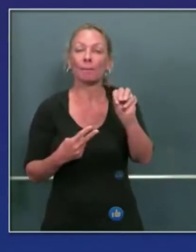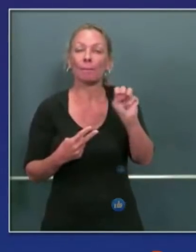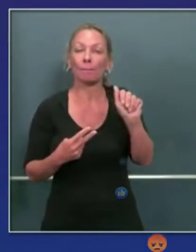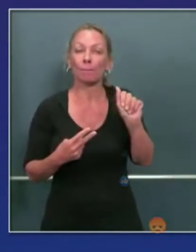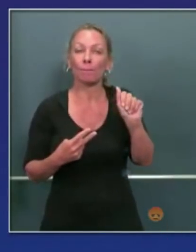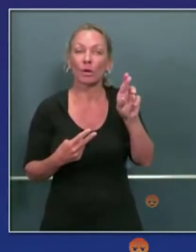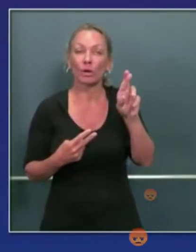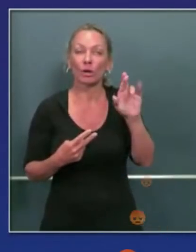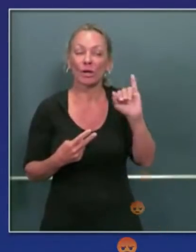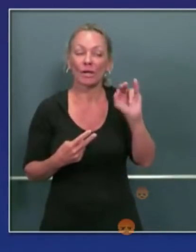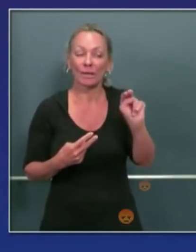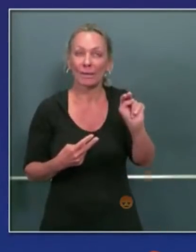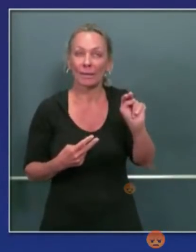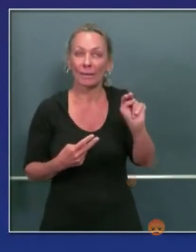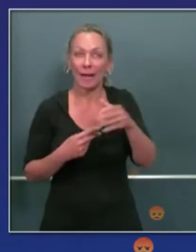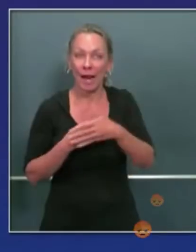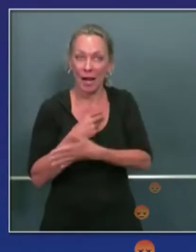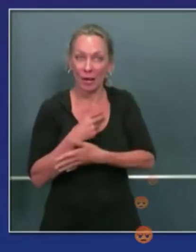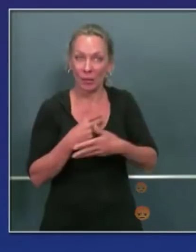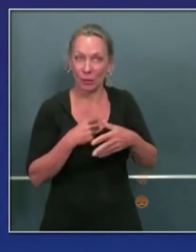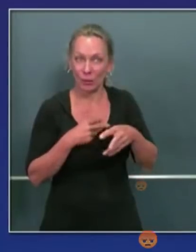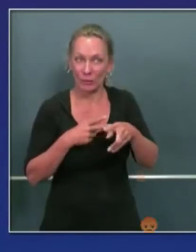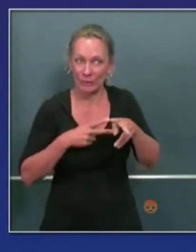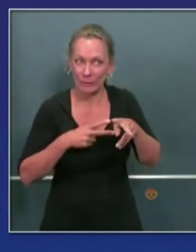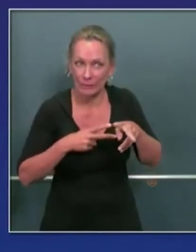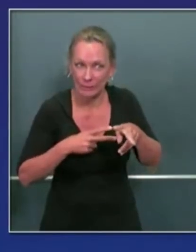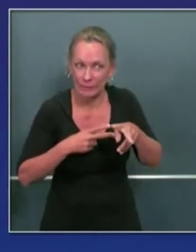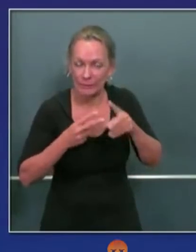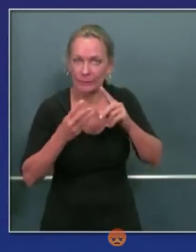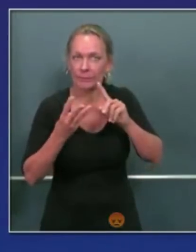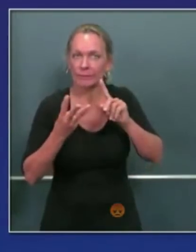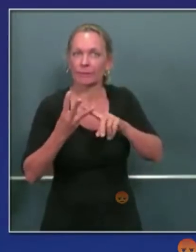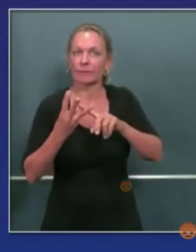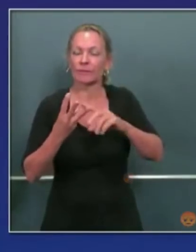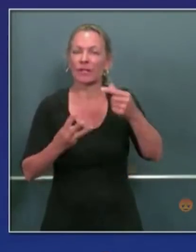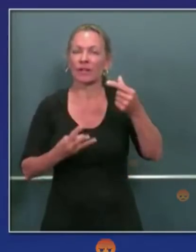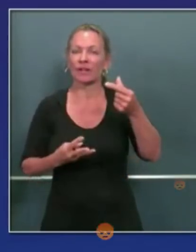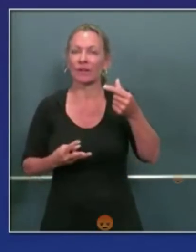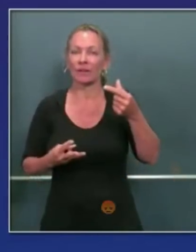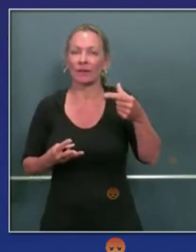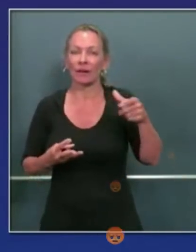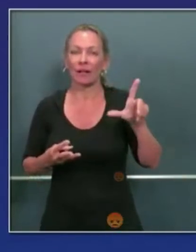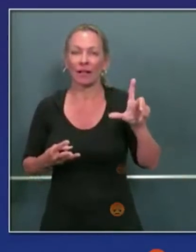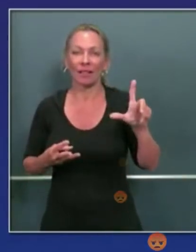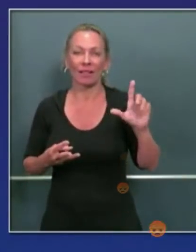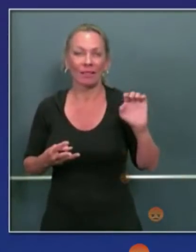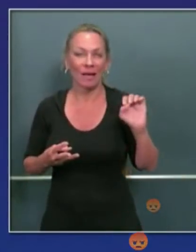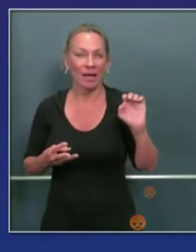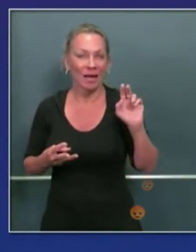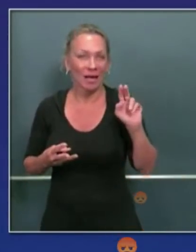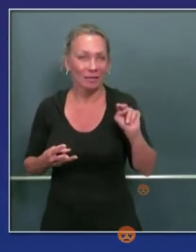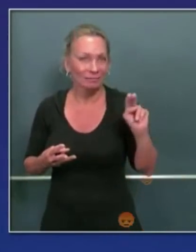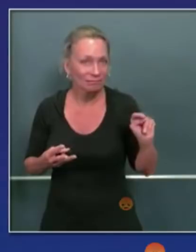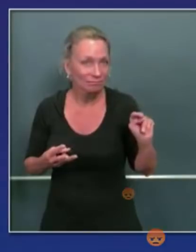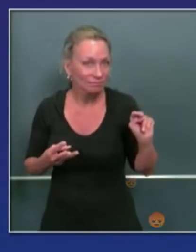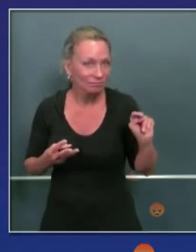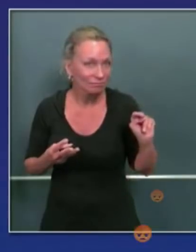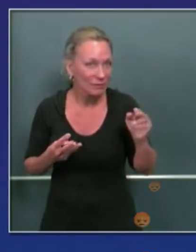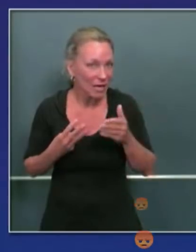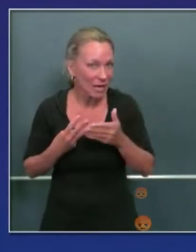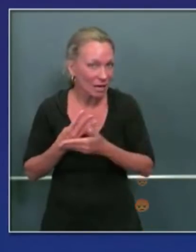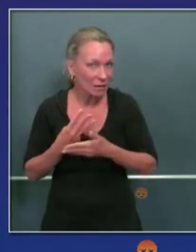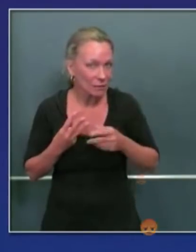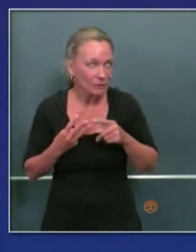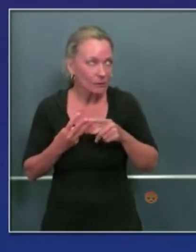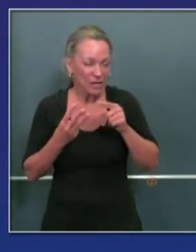là cũng the có quận population Cam luôn. represented Cam in là nơi 19 ngay tại counties that have cộng đồng targeted người Việt engagement with our ở ngay state quận Cam rất nhiều. health officials. And as you